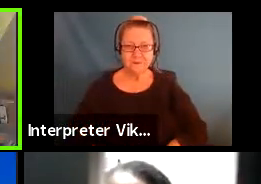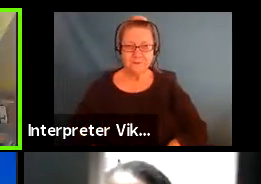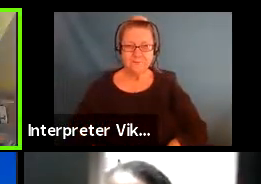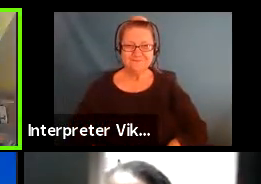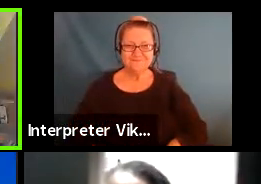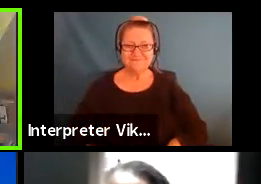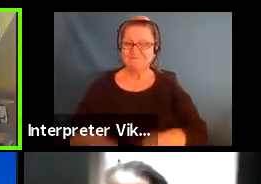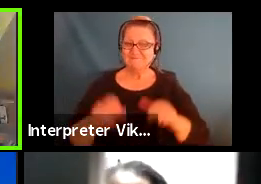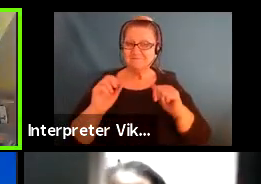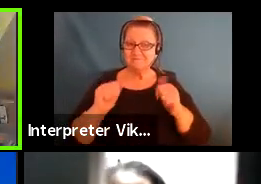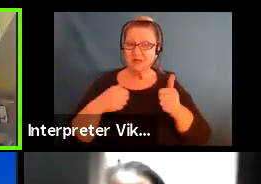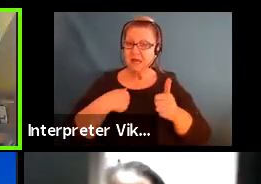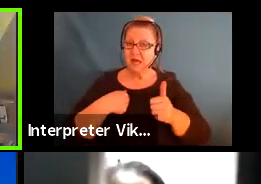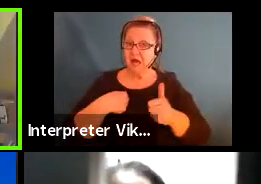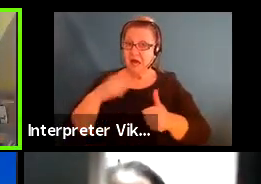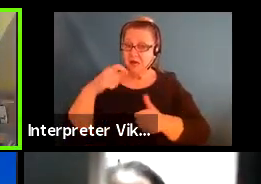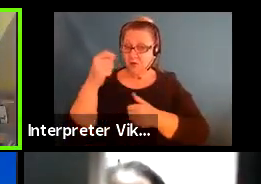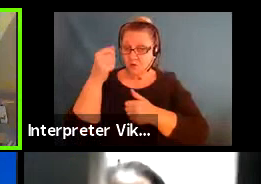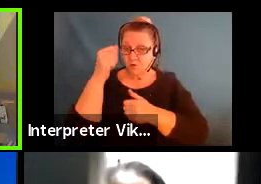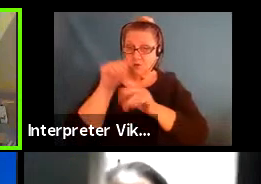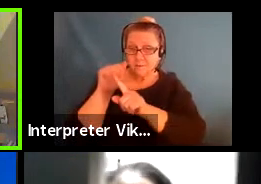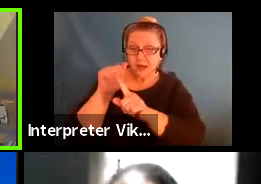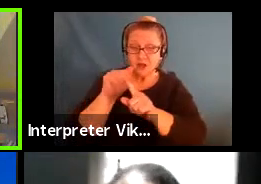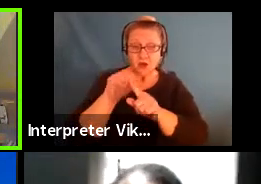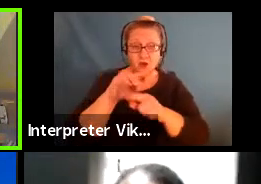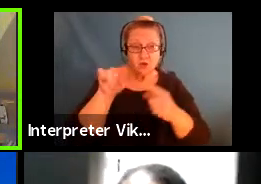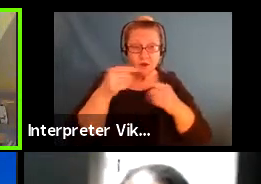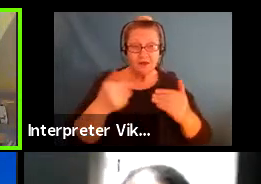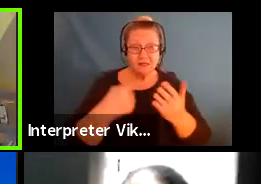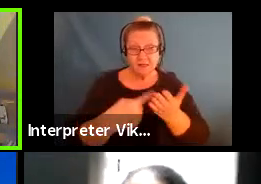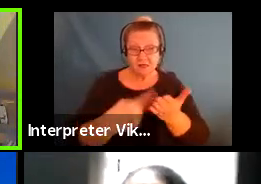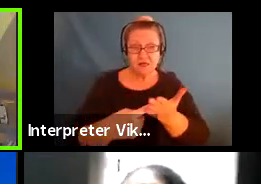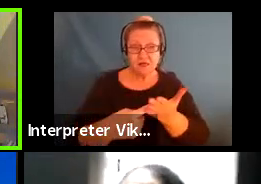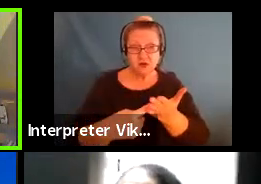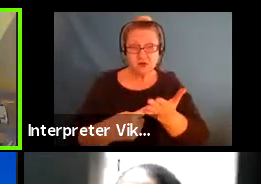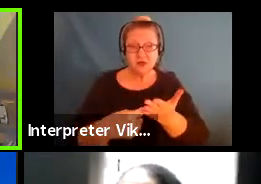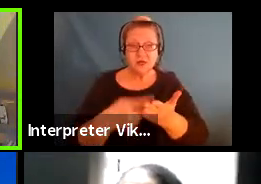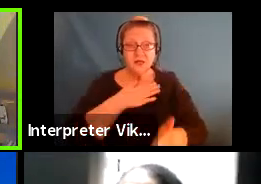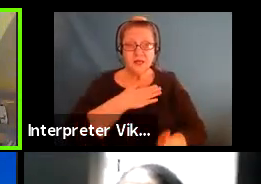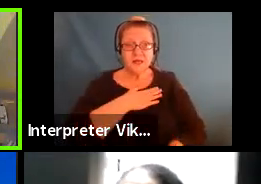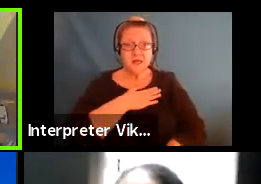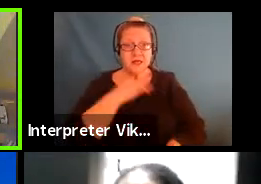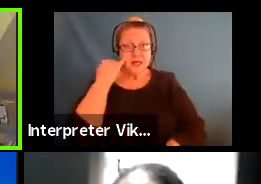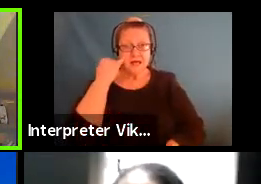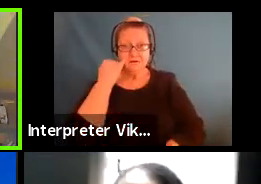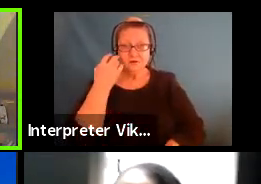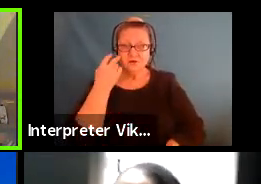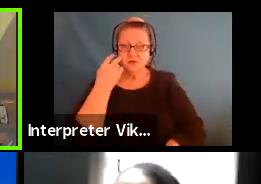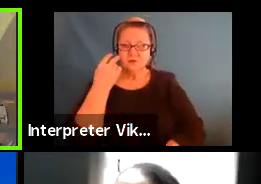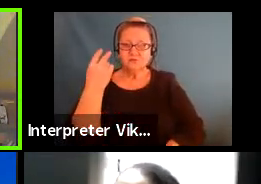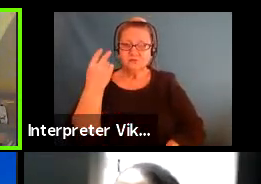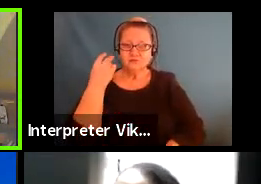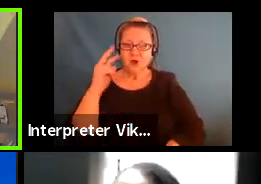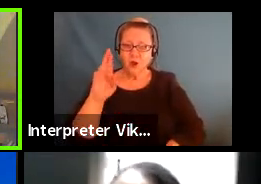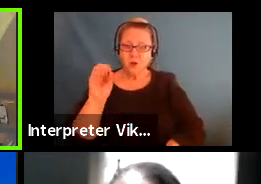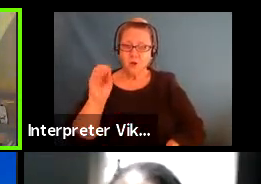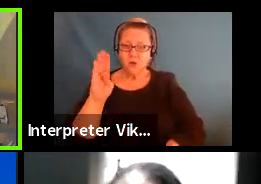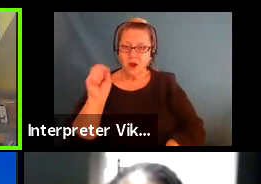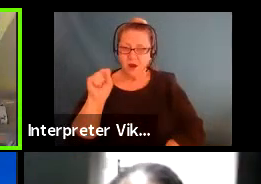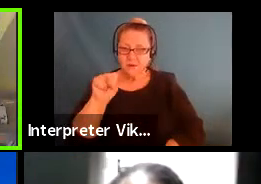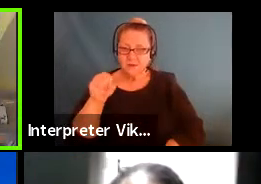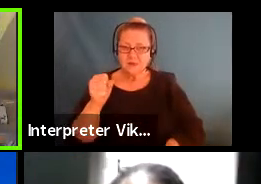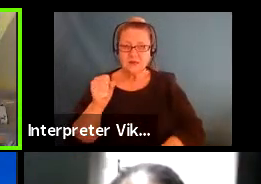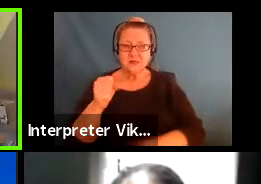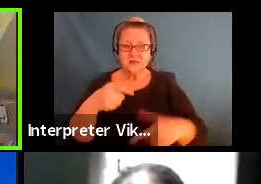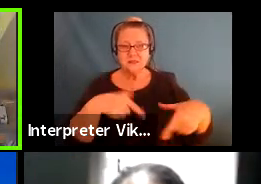Great. Well, so I just want to remind everybody as we have this discussion that if you think back to Rob's slide earlier in